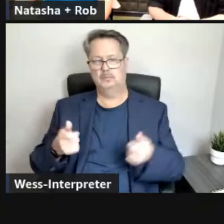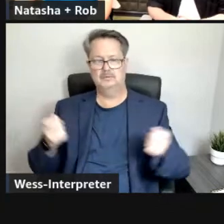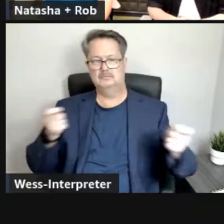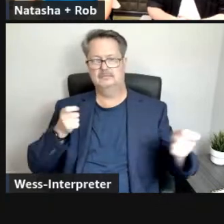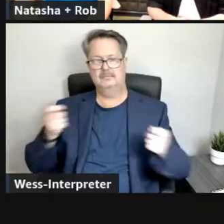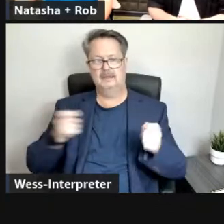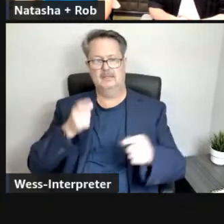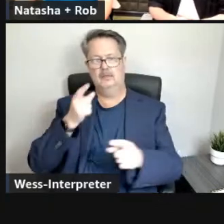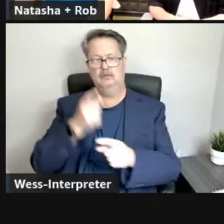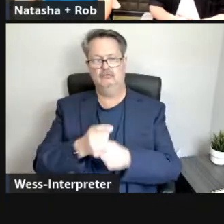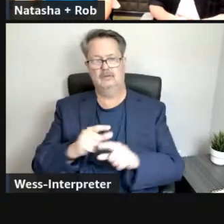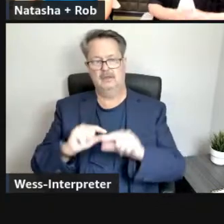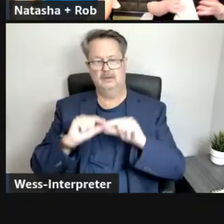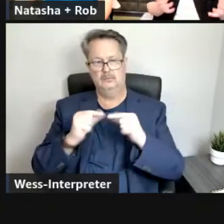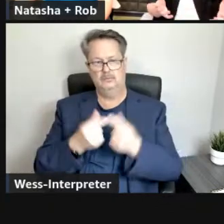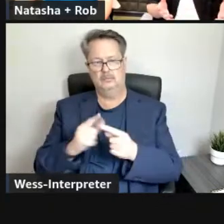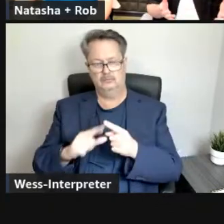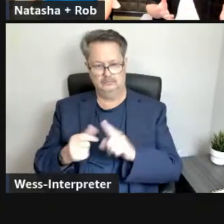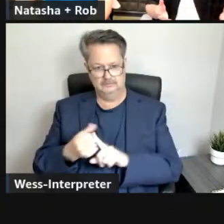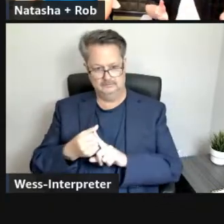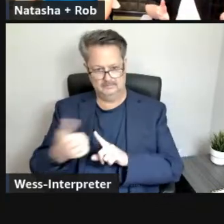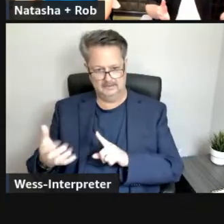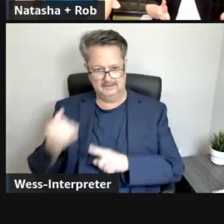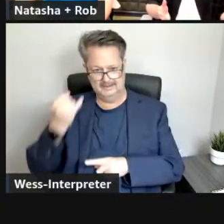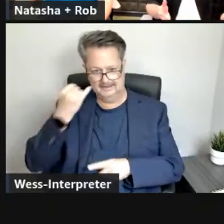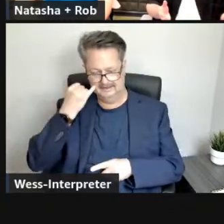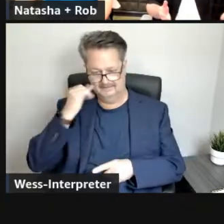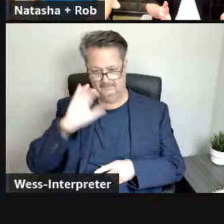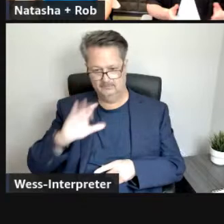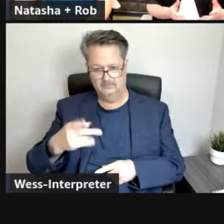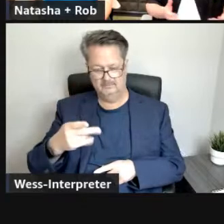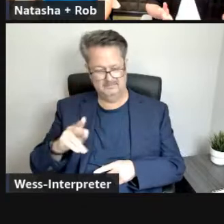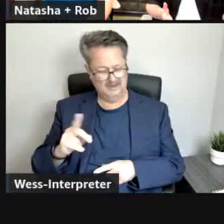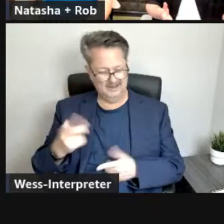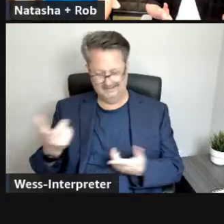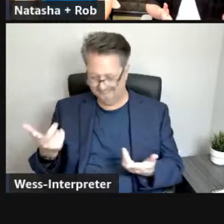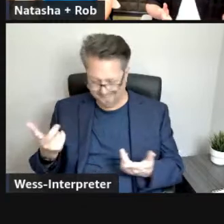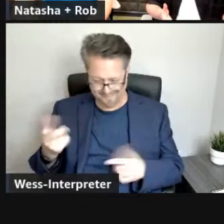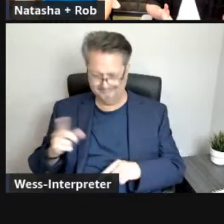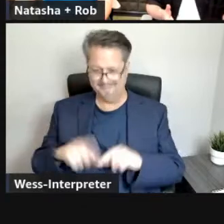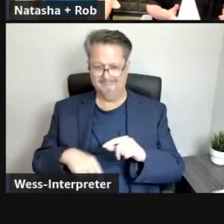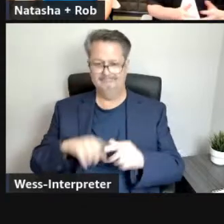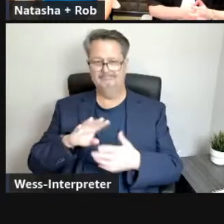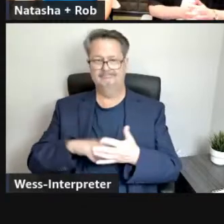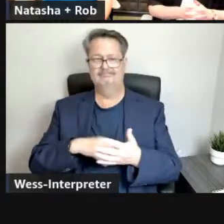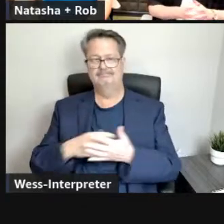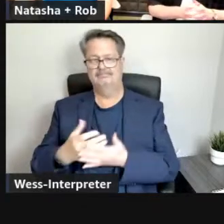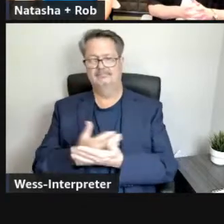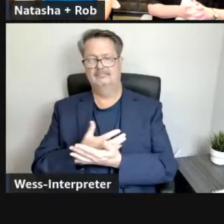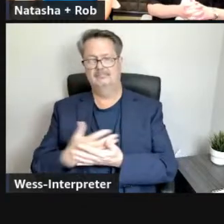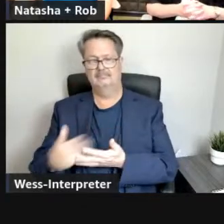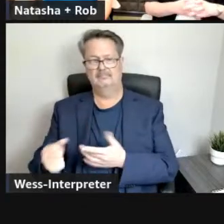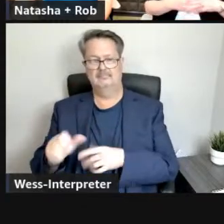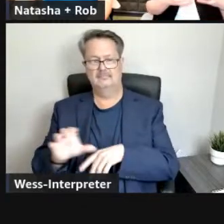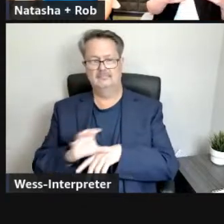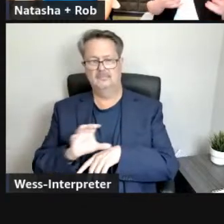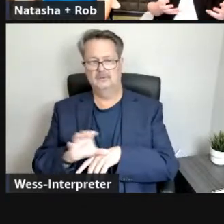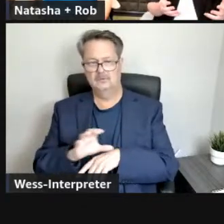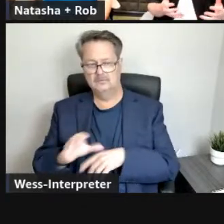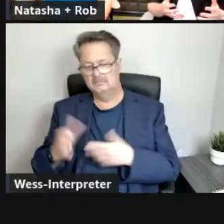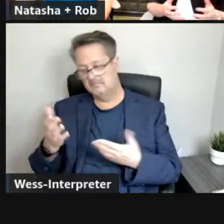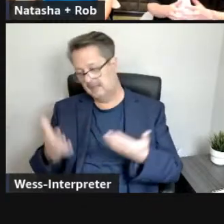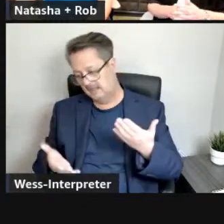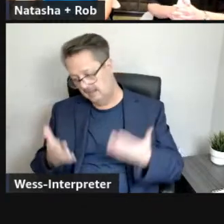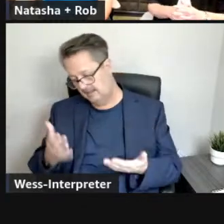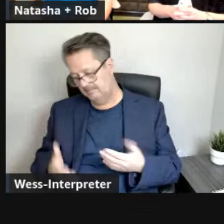to expand. If your pod is unschedulable for a reason other than you've run out of compute, such as maybe the type of